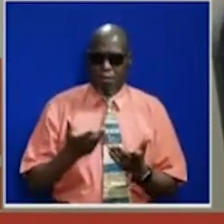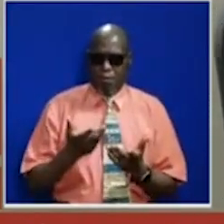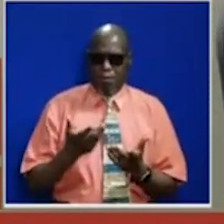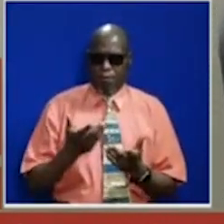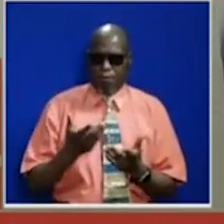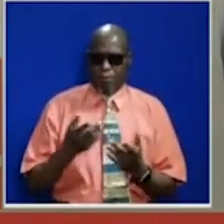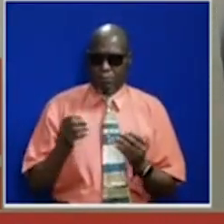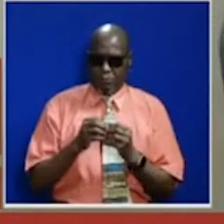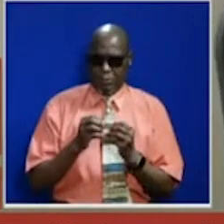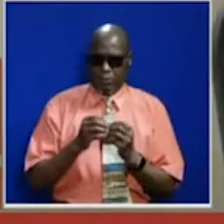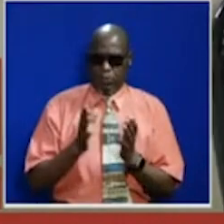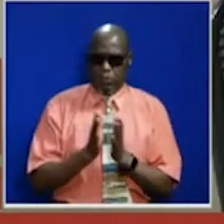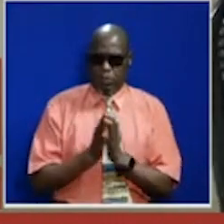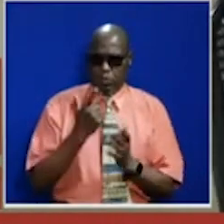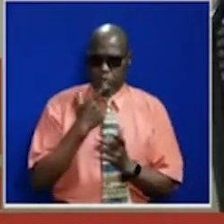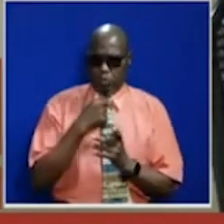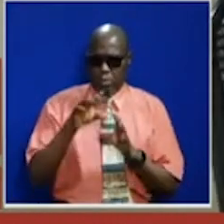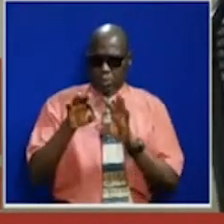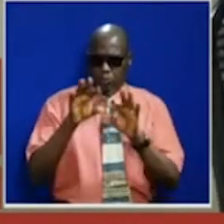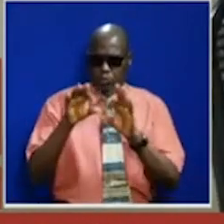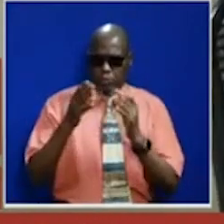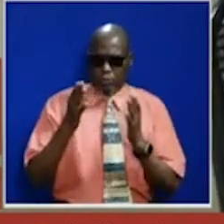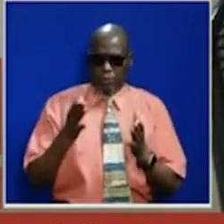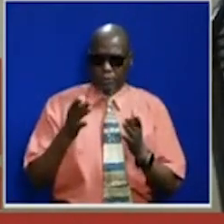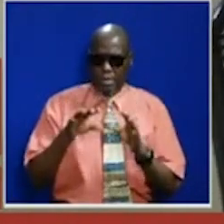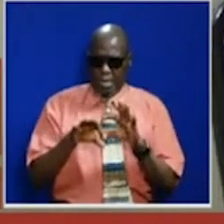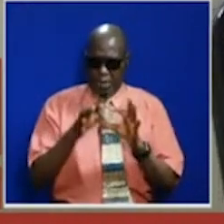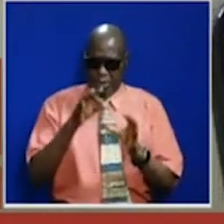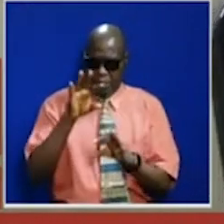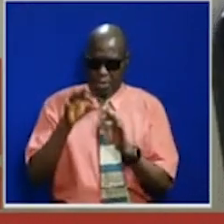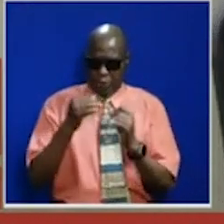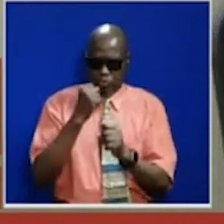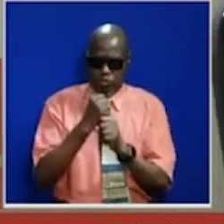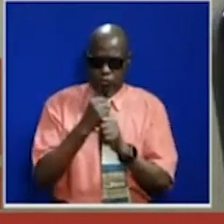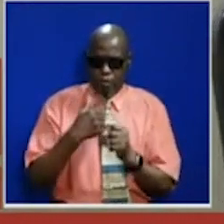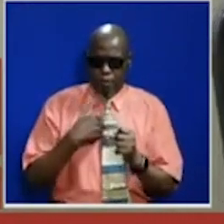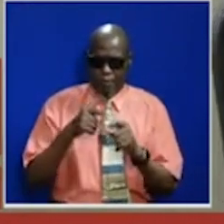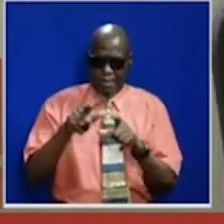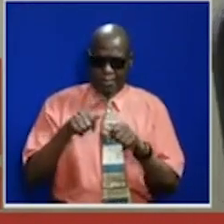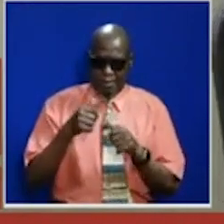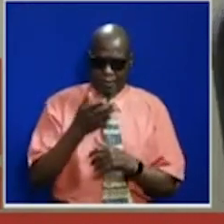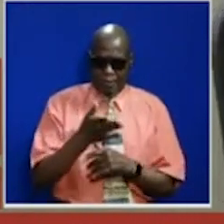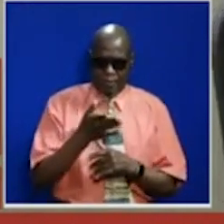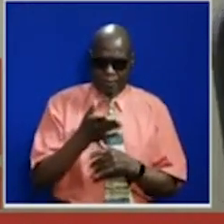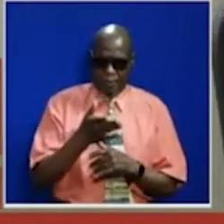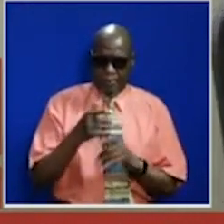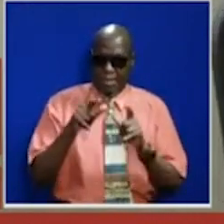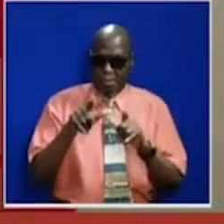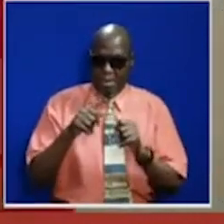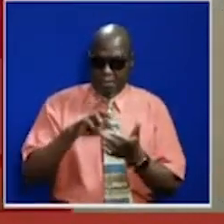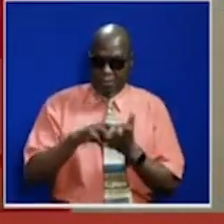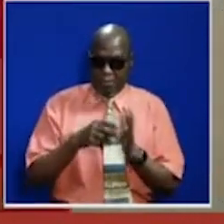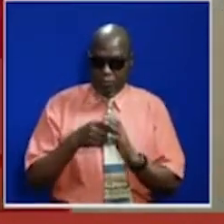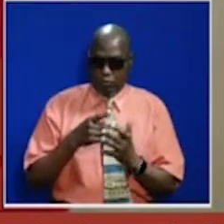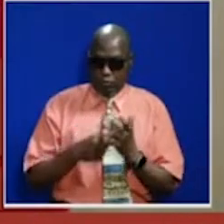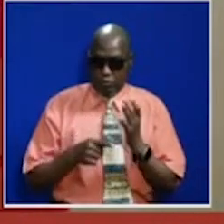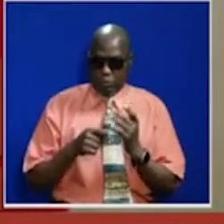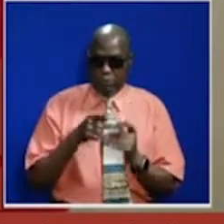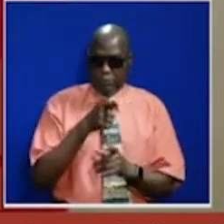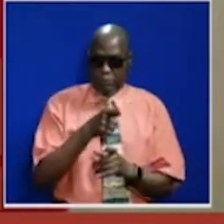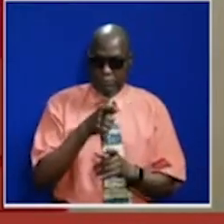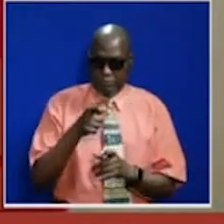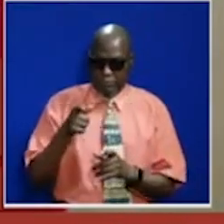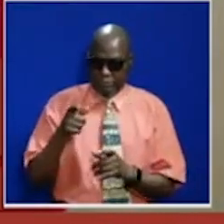recruiters and we looked at, analyzed the jobs that we have demands for. When I say demands means, these are jobs that